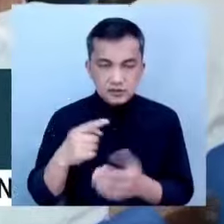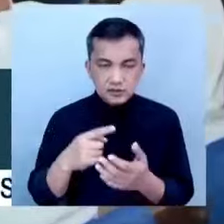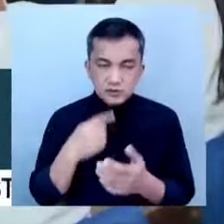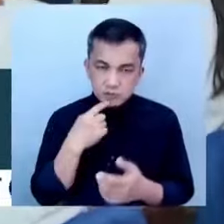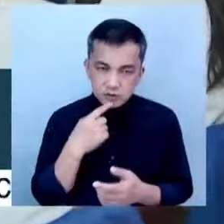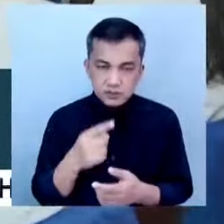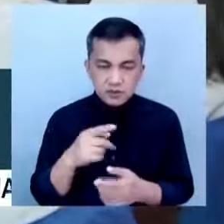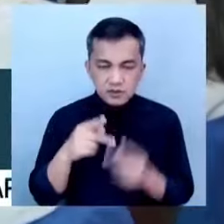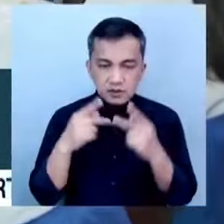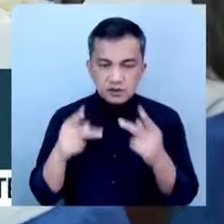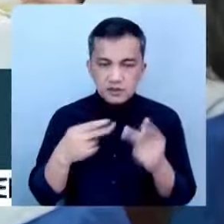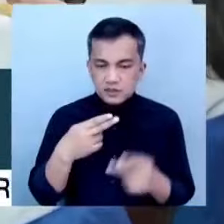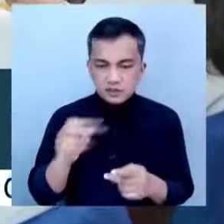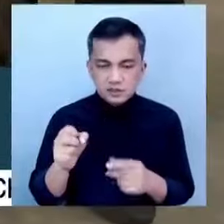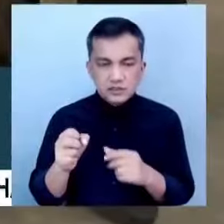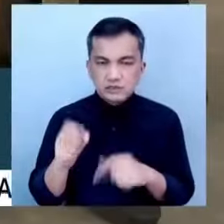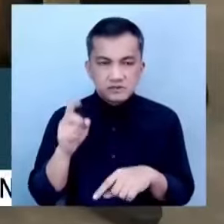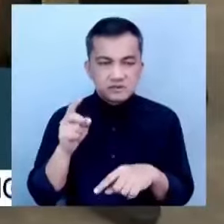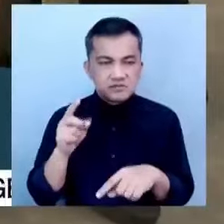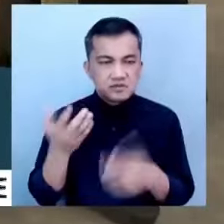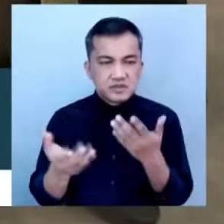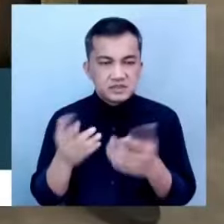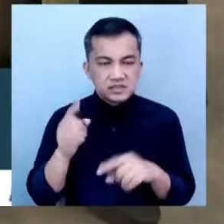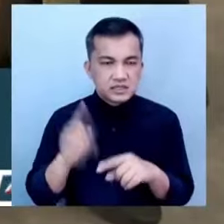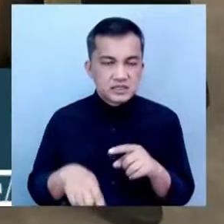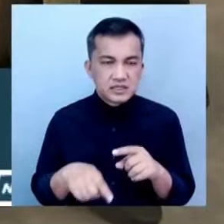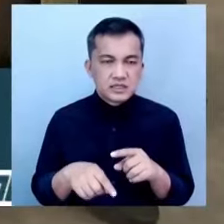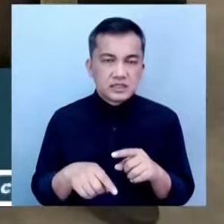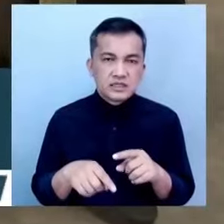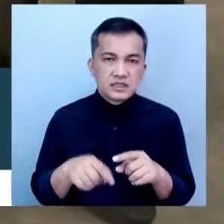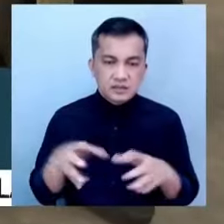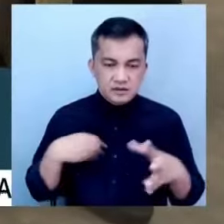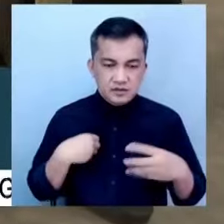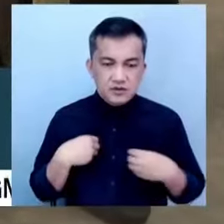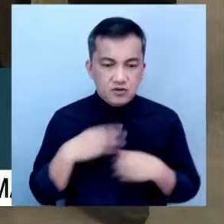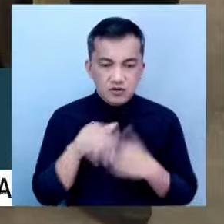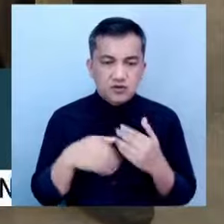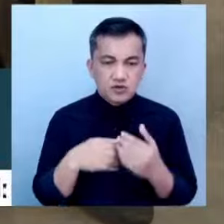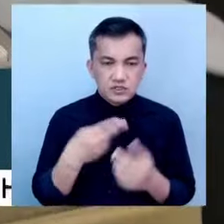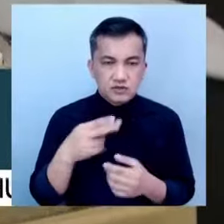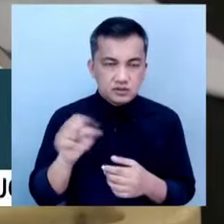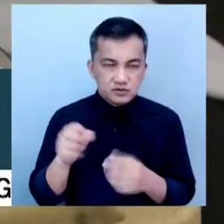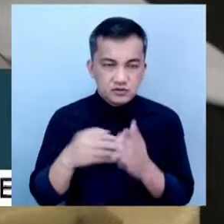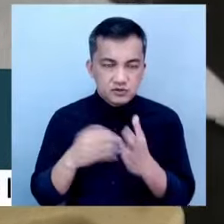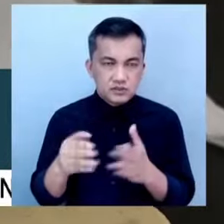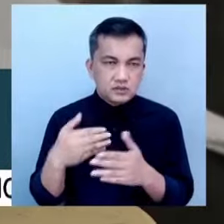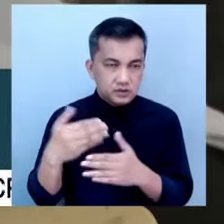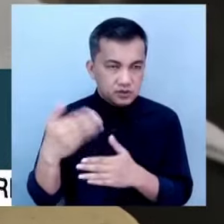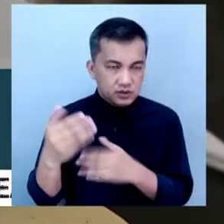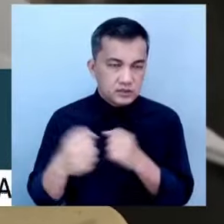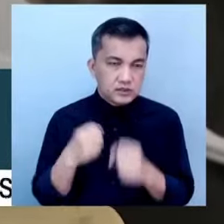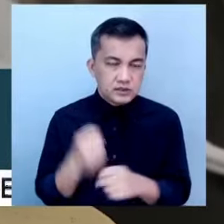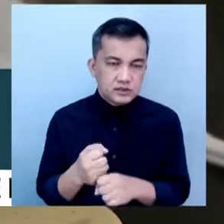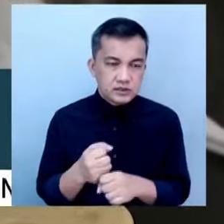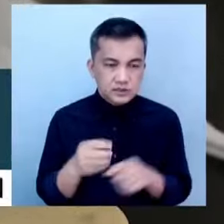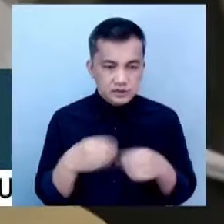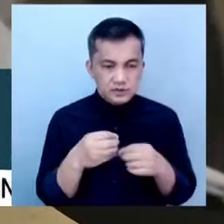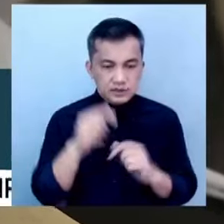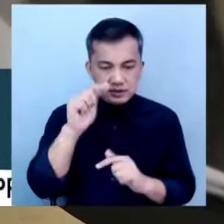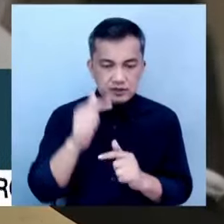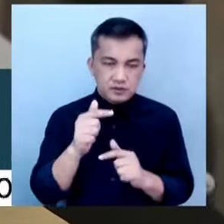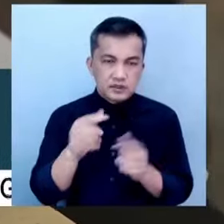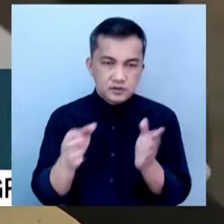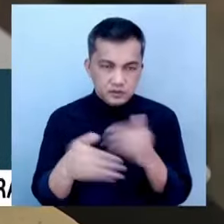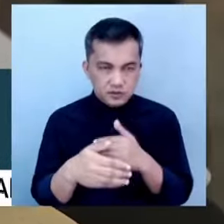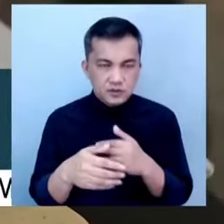may not be able to handle all incoming senior high school students in the succeeding years, given the limited facilities and